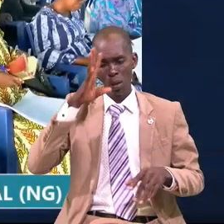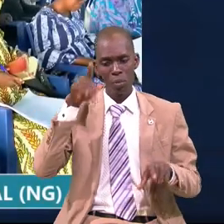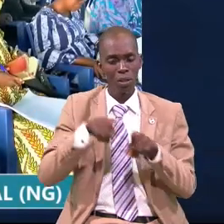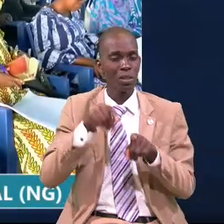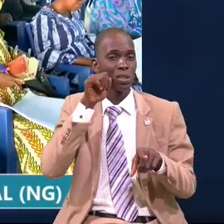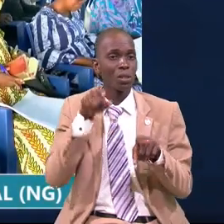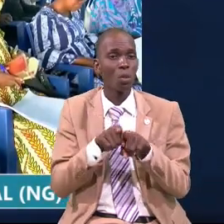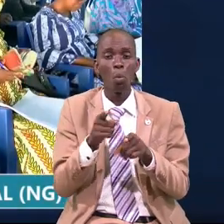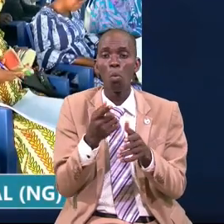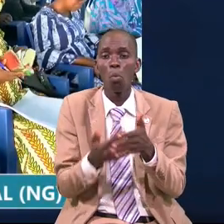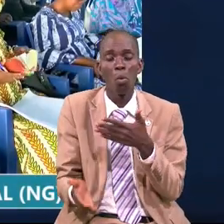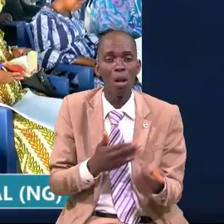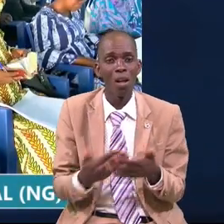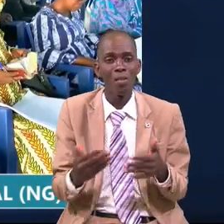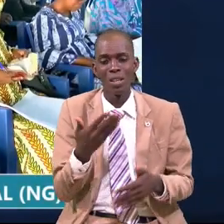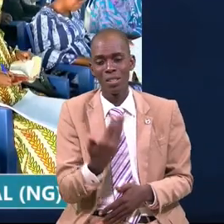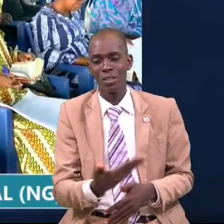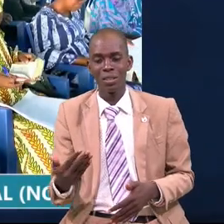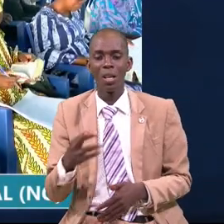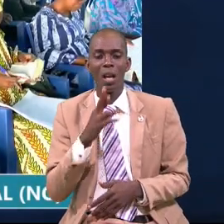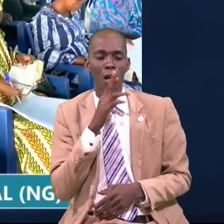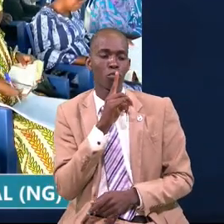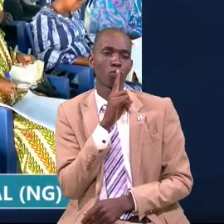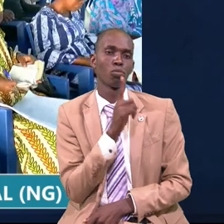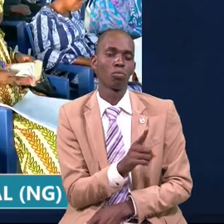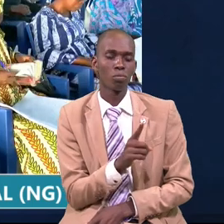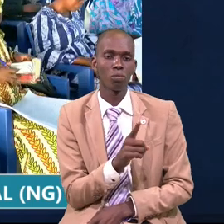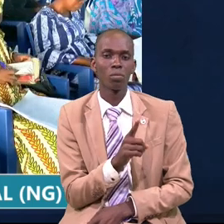whatsoever things are true.